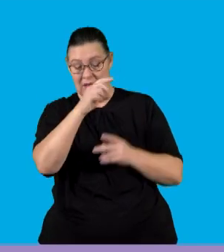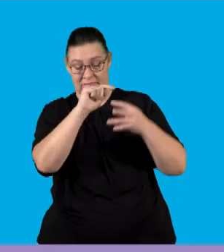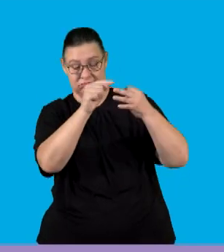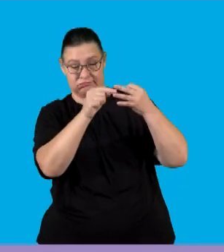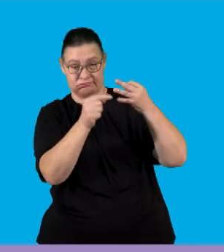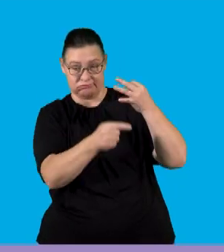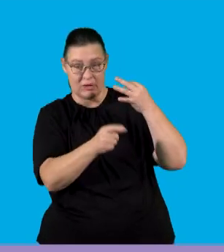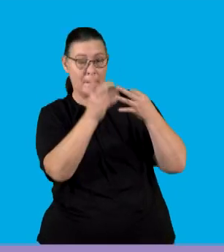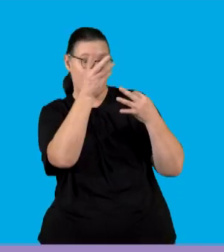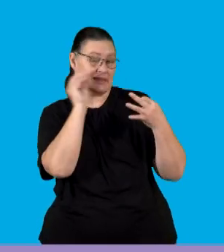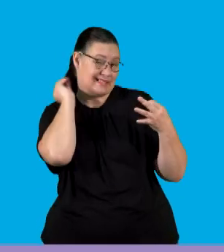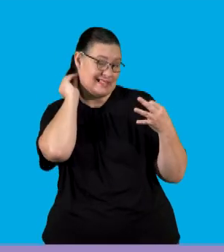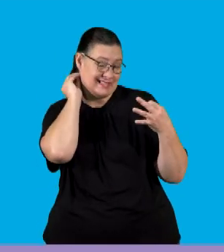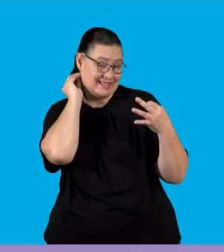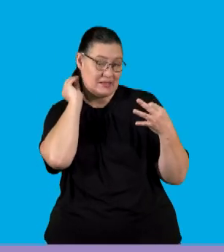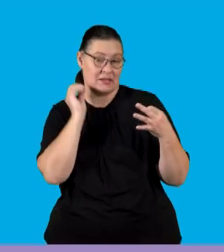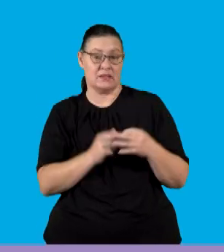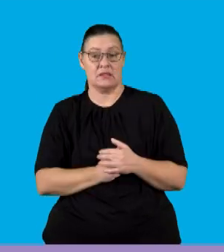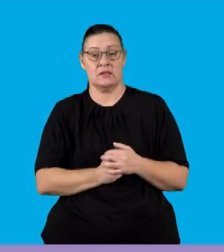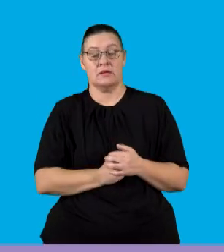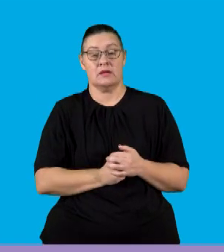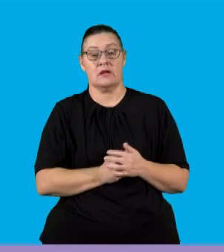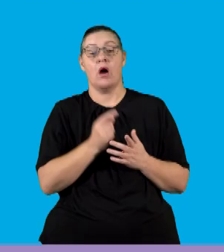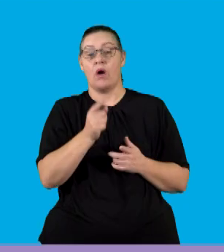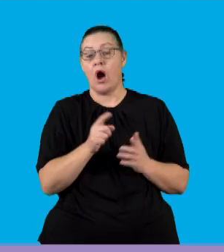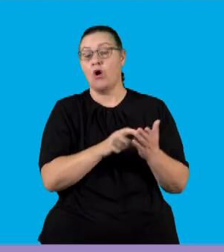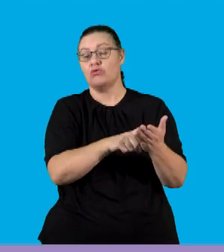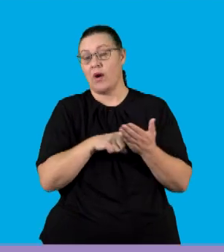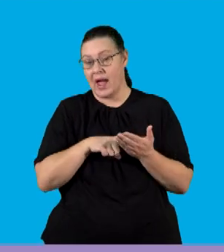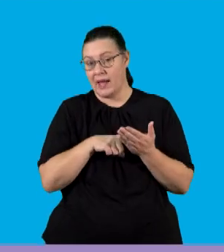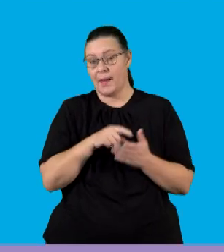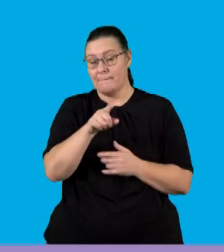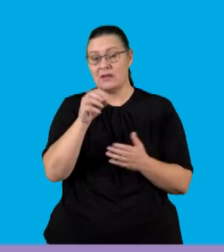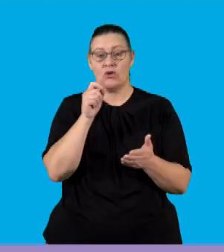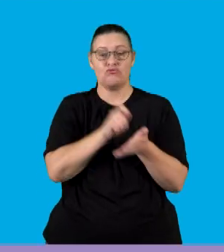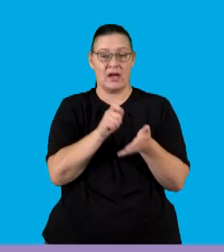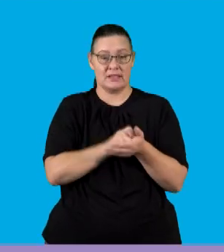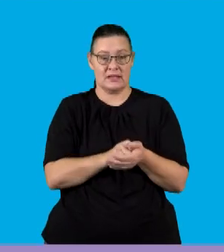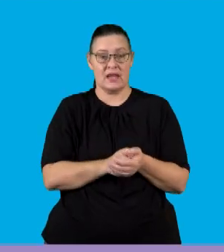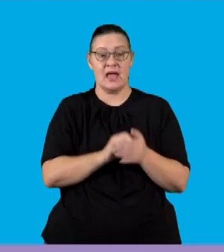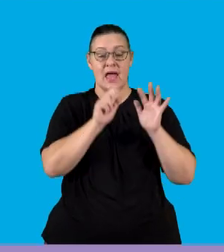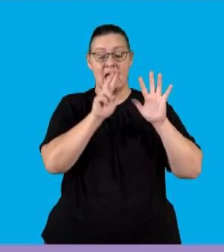that we have to keep in mind. So we are required to write the